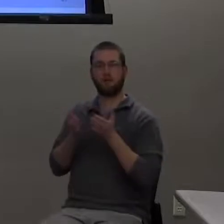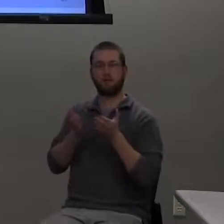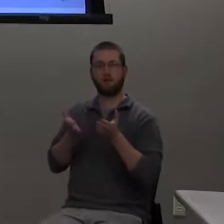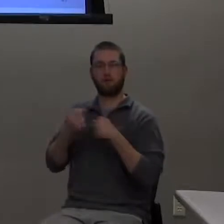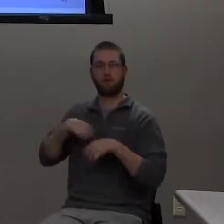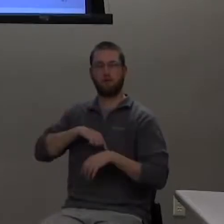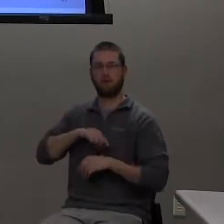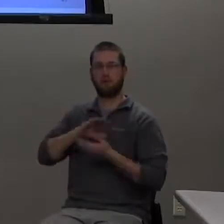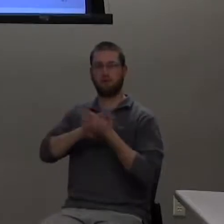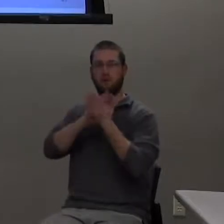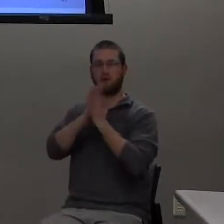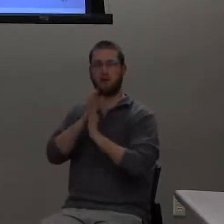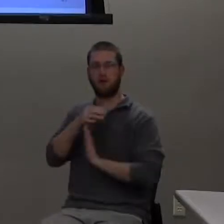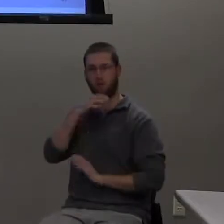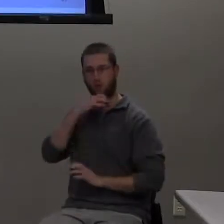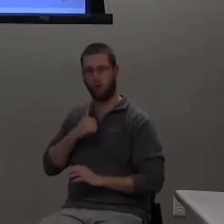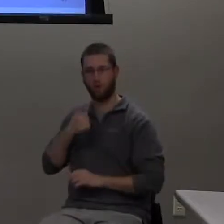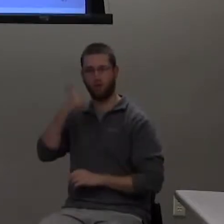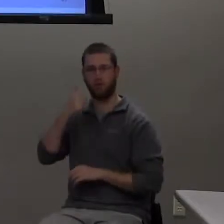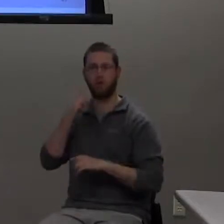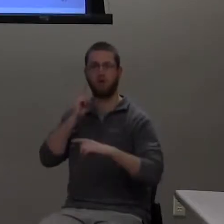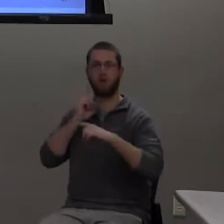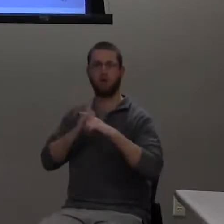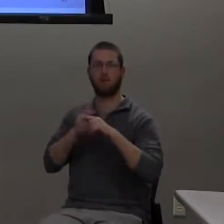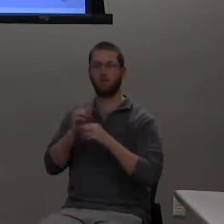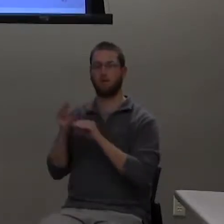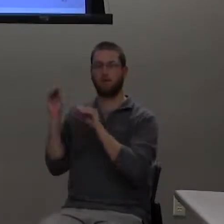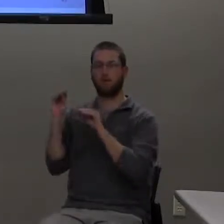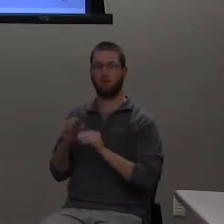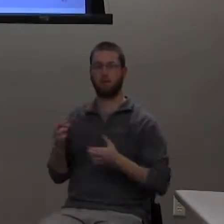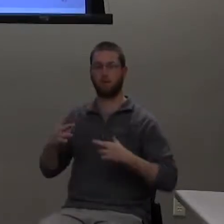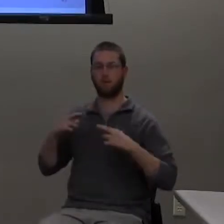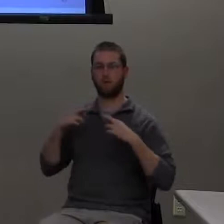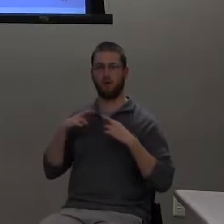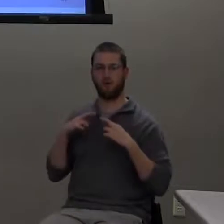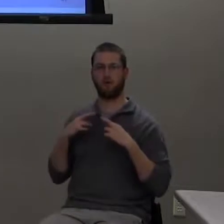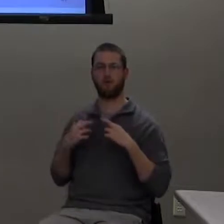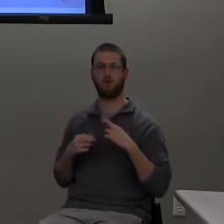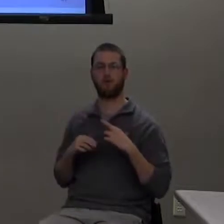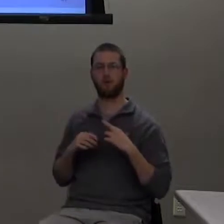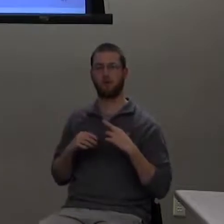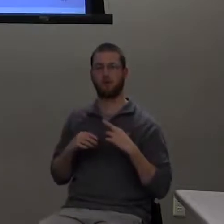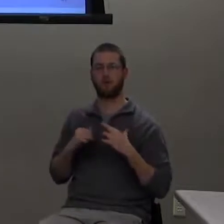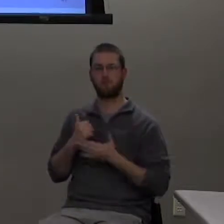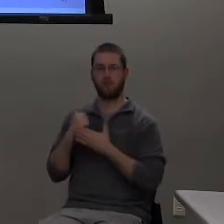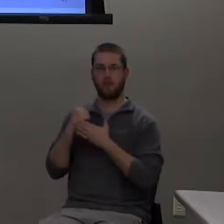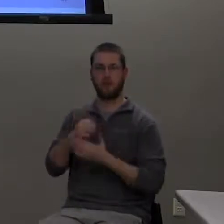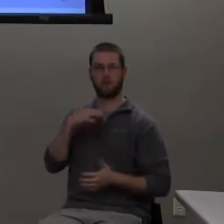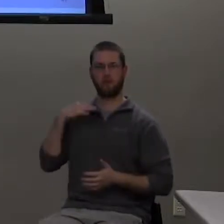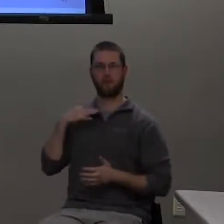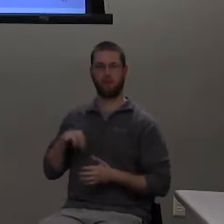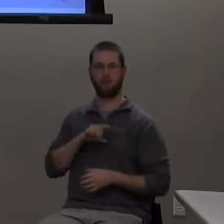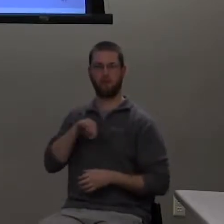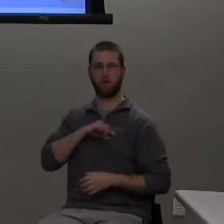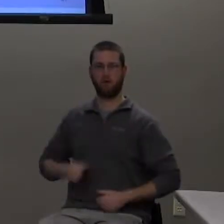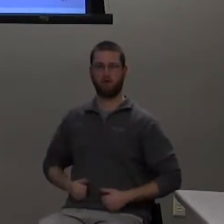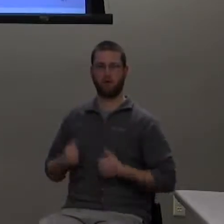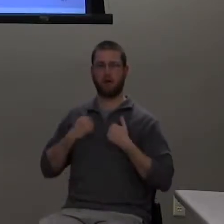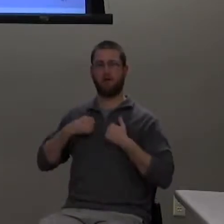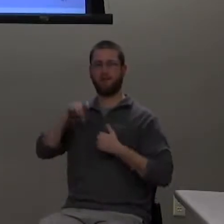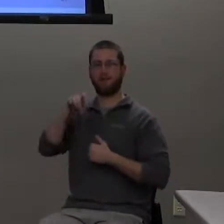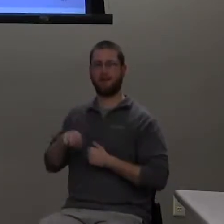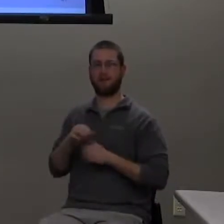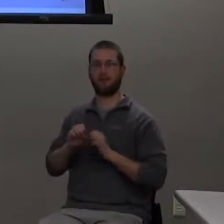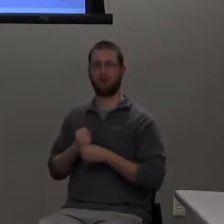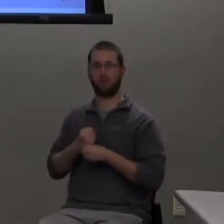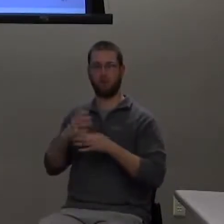as we age and as we want to locate here for retirement helps benefit the quality of life and the needs and